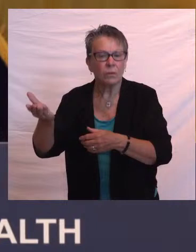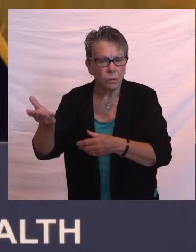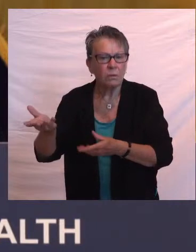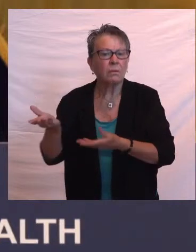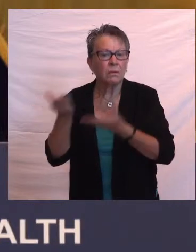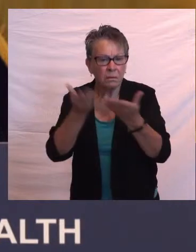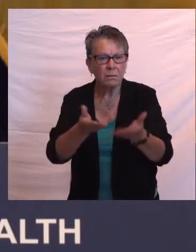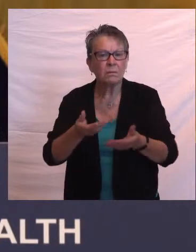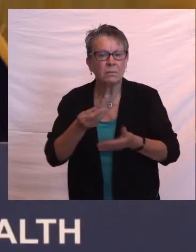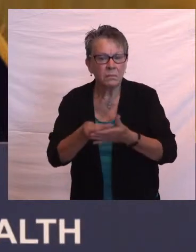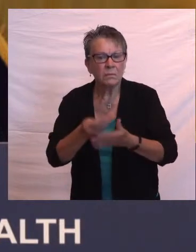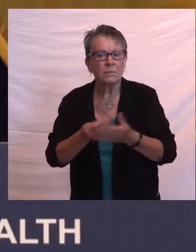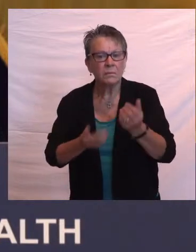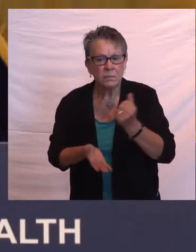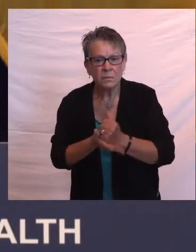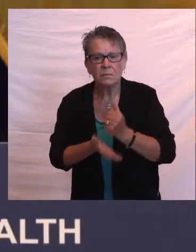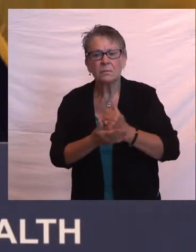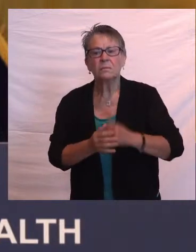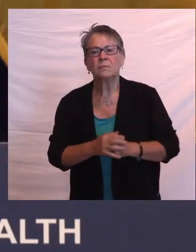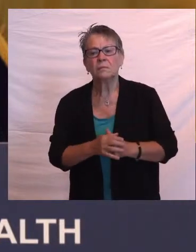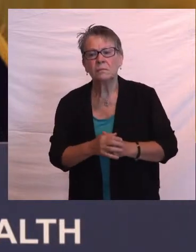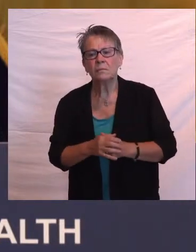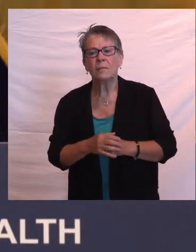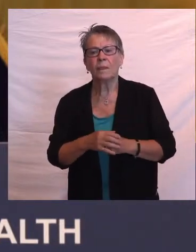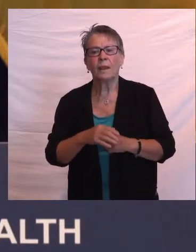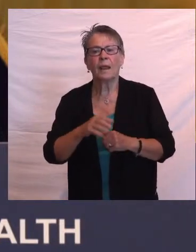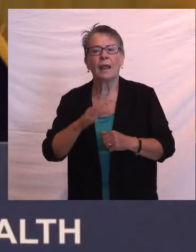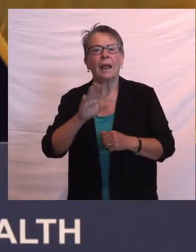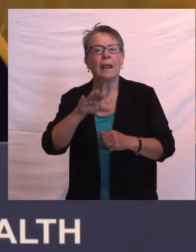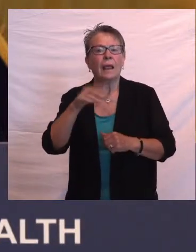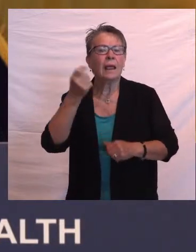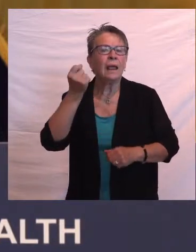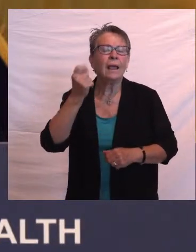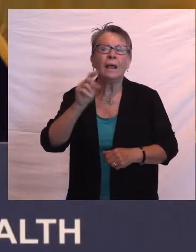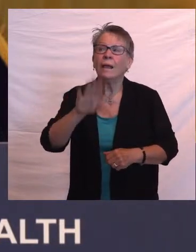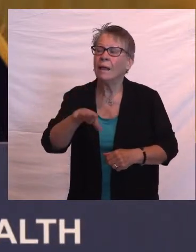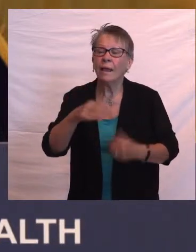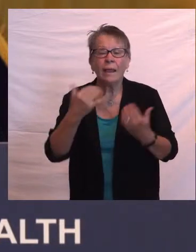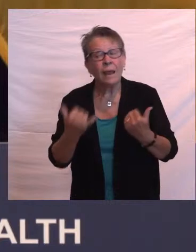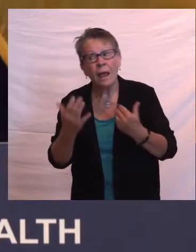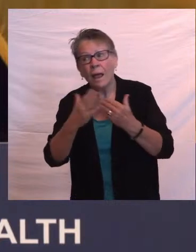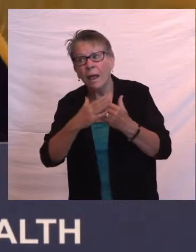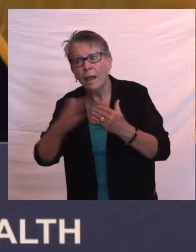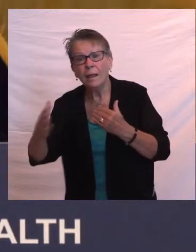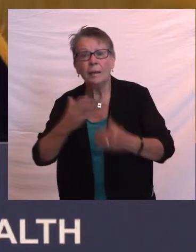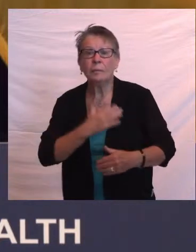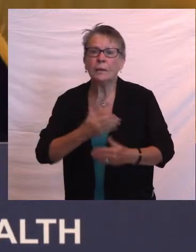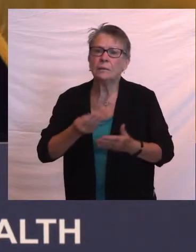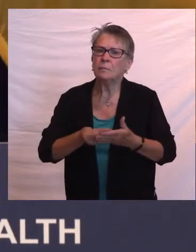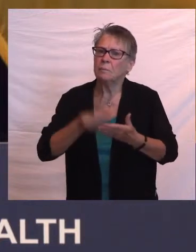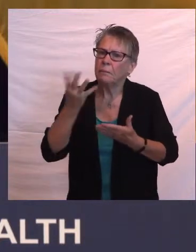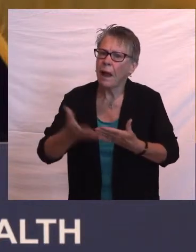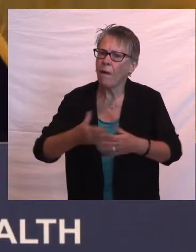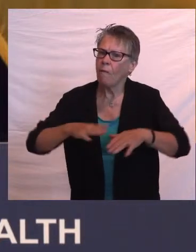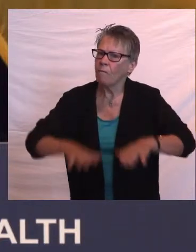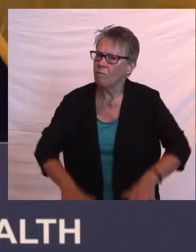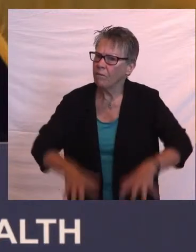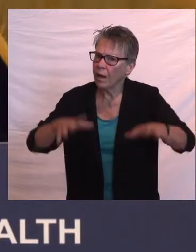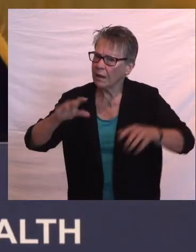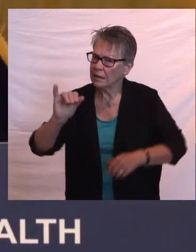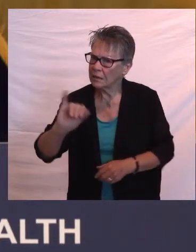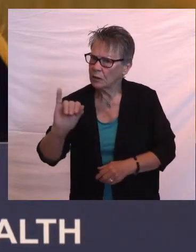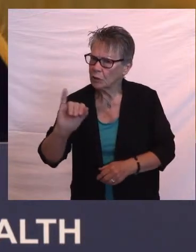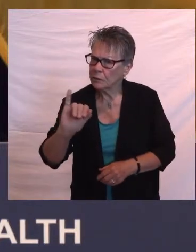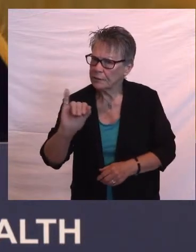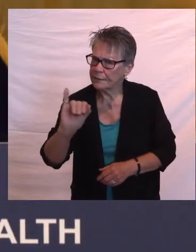flood plain or flood zone or not going forward. That's just got to be good advice. With that, we'll take questions. We'll